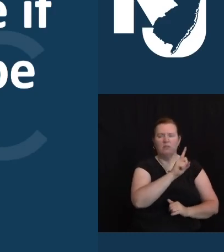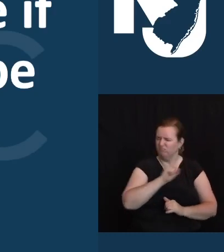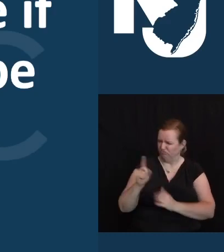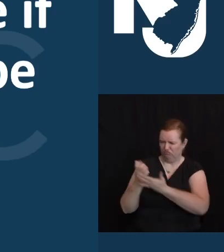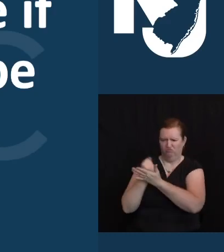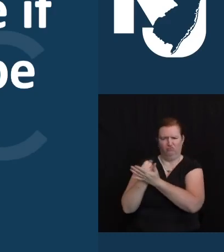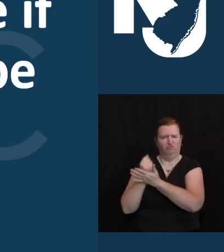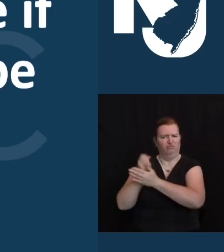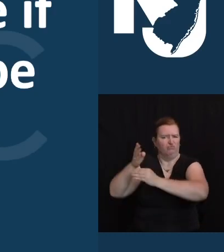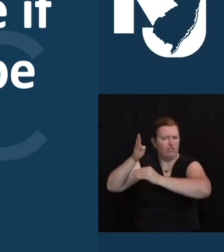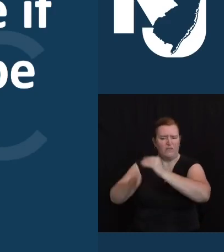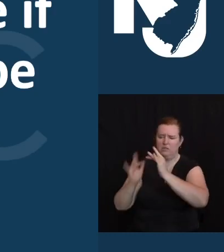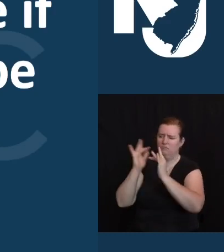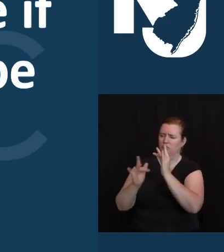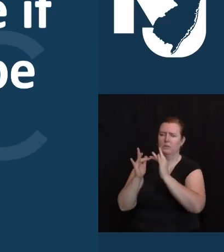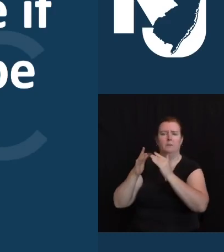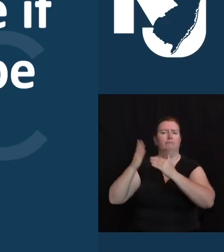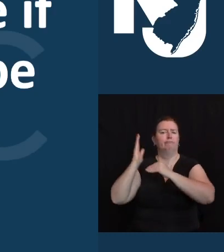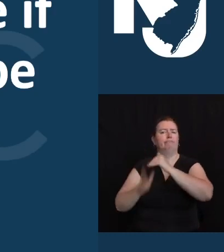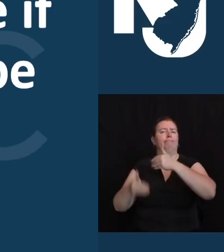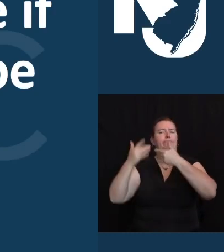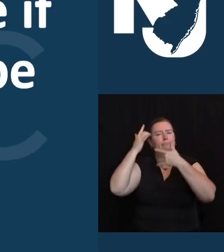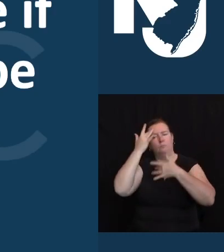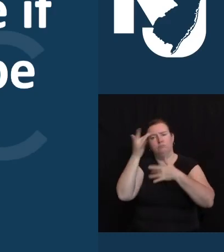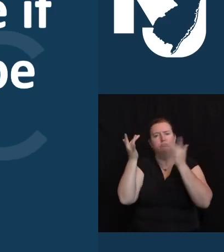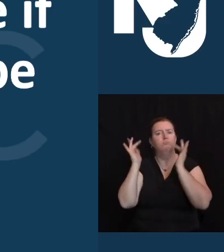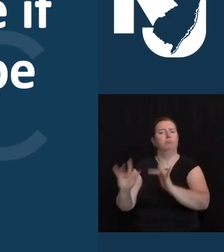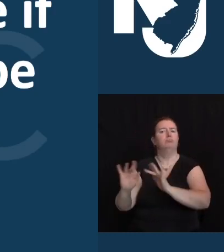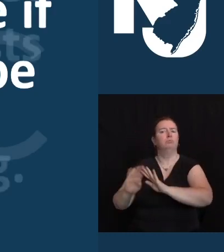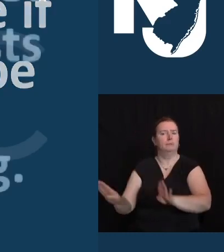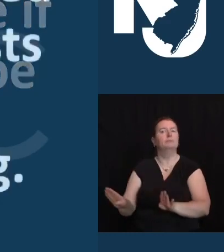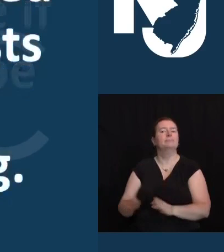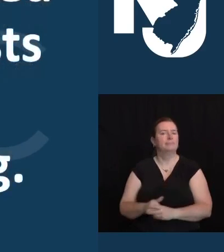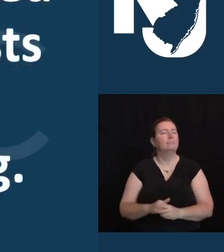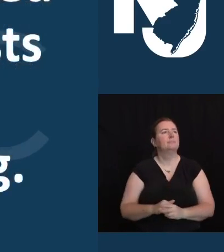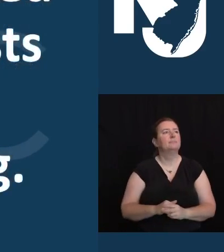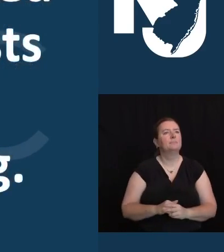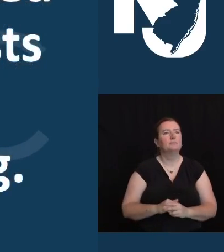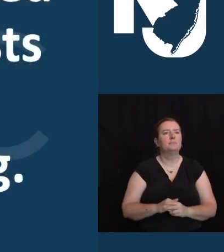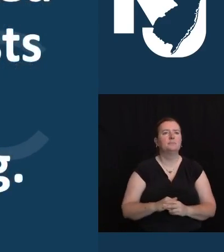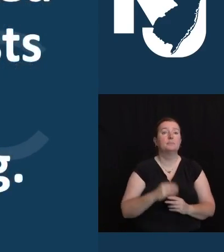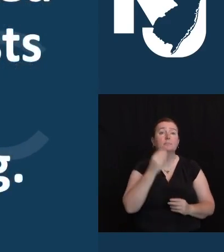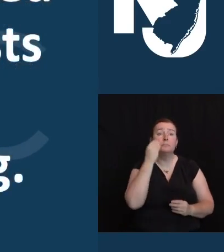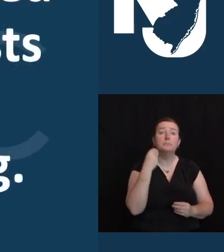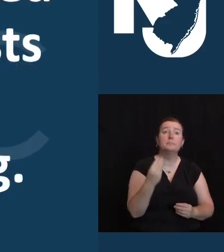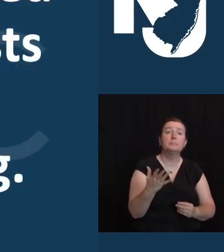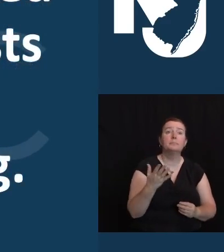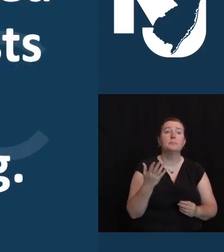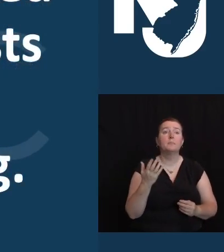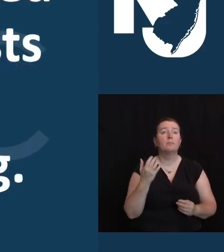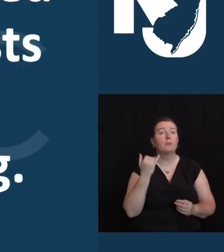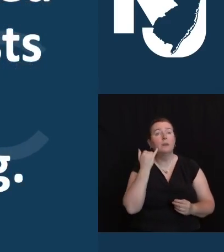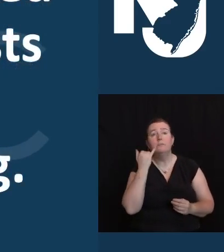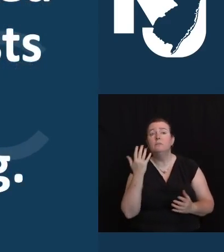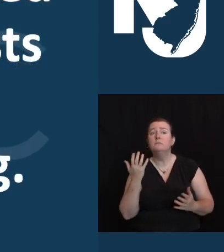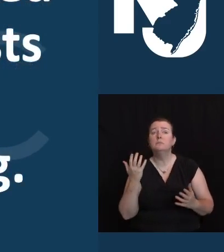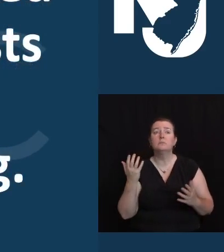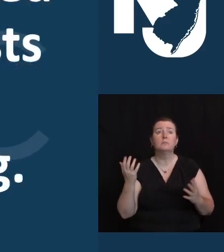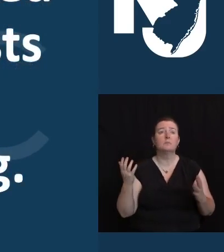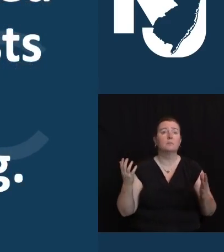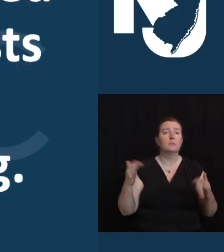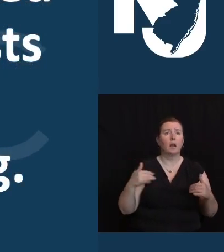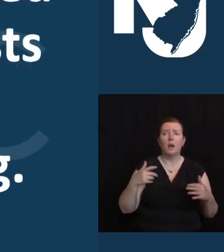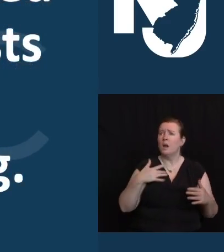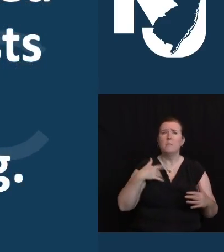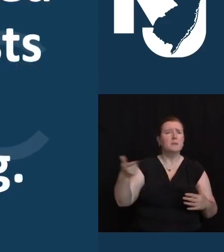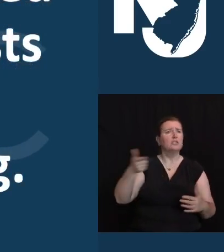line at the MVC itself for someone else. And by the way, if you're not one of the ones that they've gotten to yet and you're frustrated, I don't blame